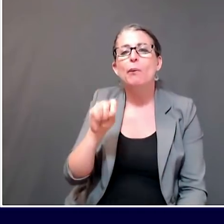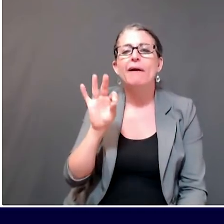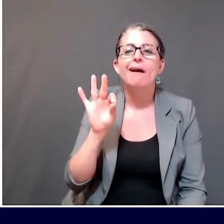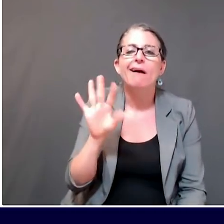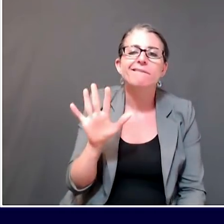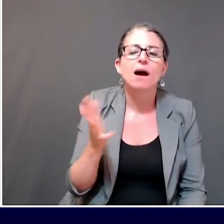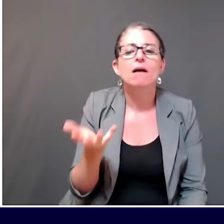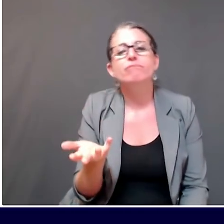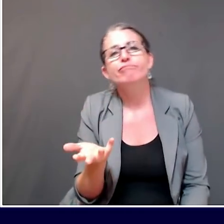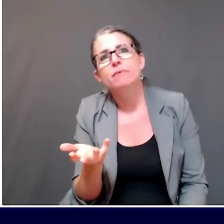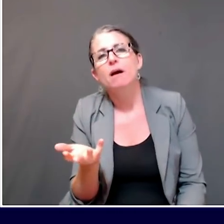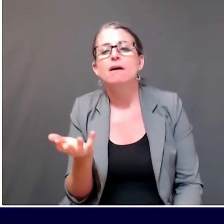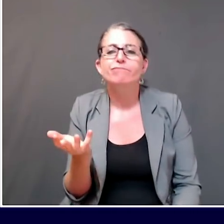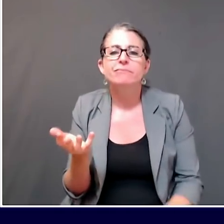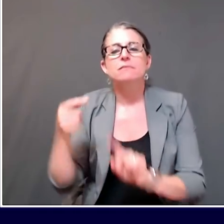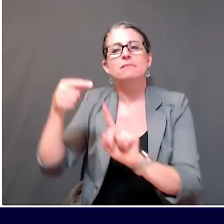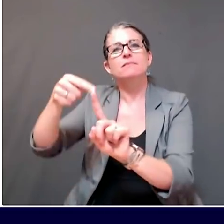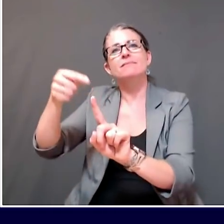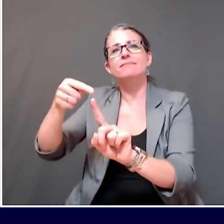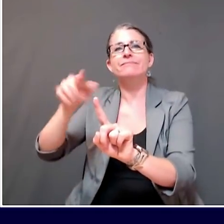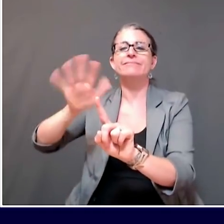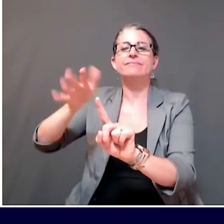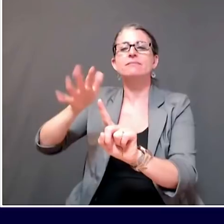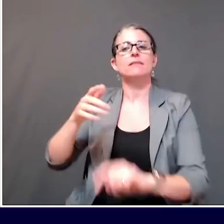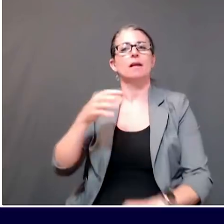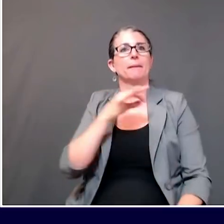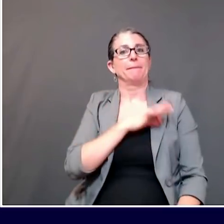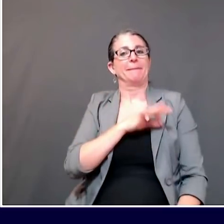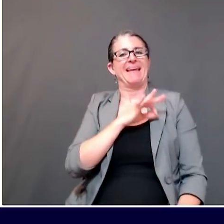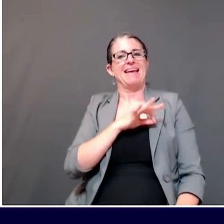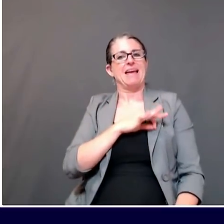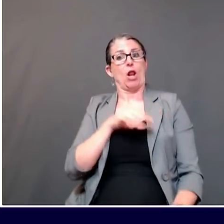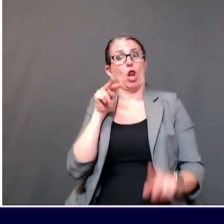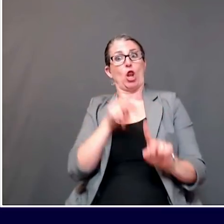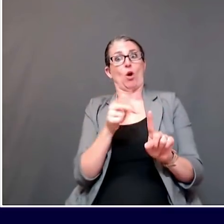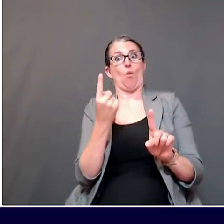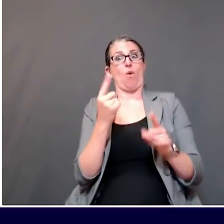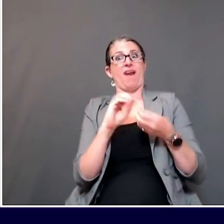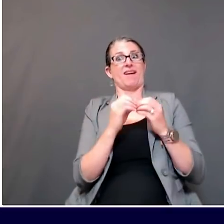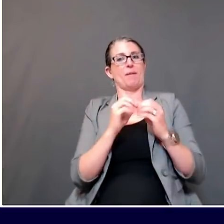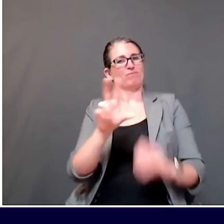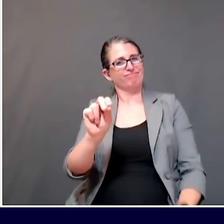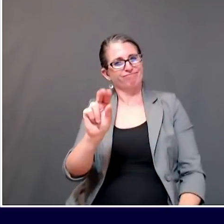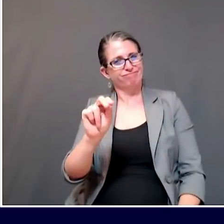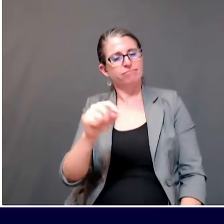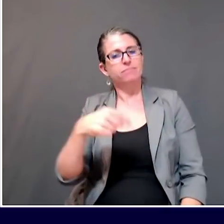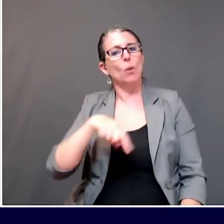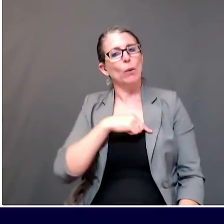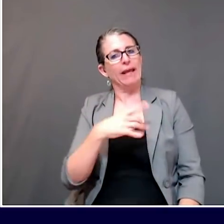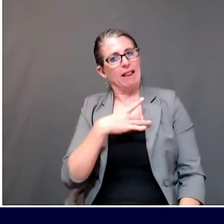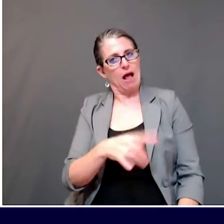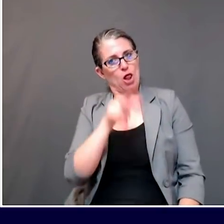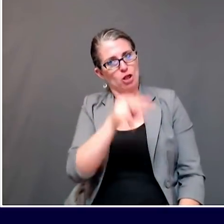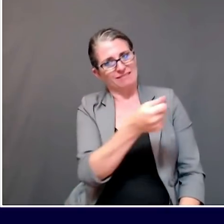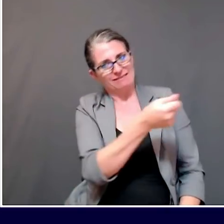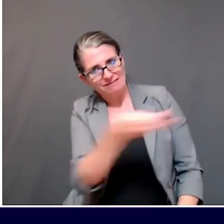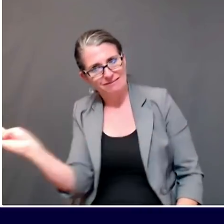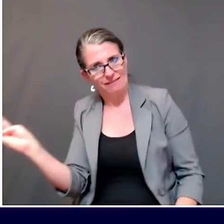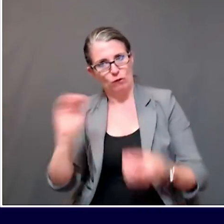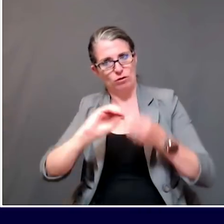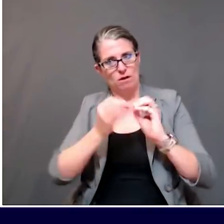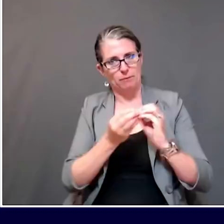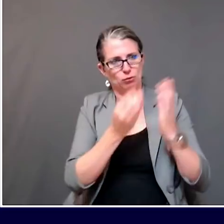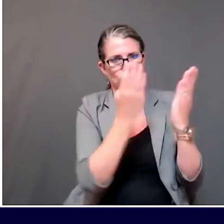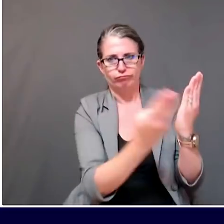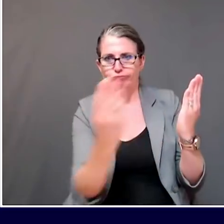at a variety of different metrics, such as the number of new cases, the positivity rate, the types of symptoms that folks are reporting.